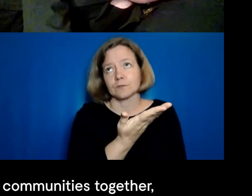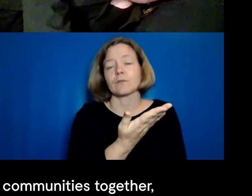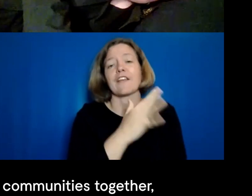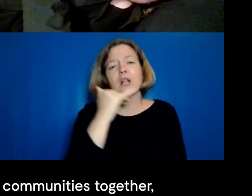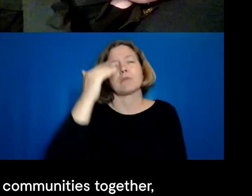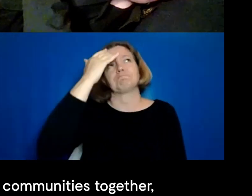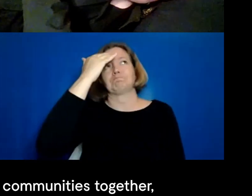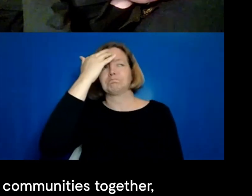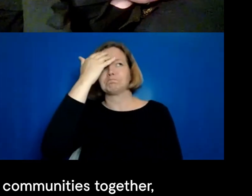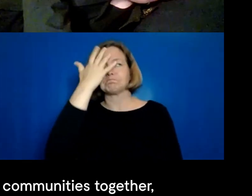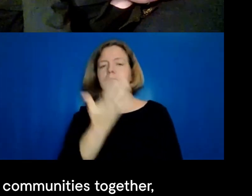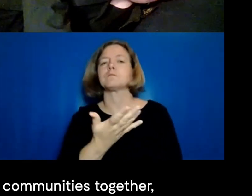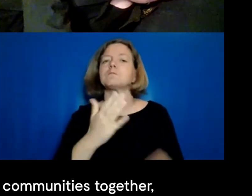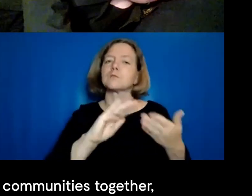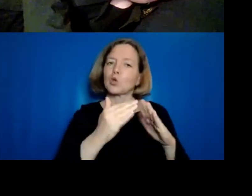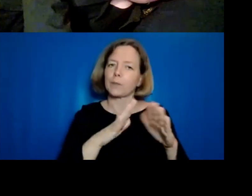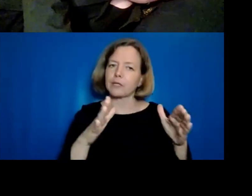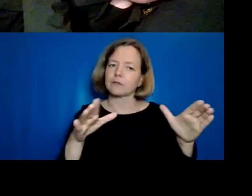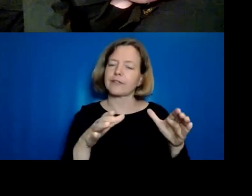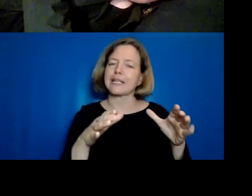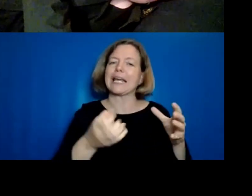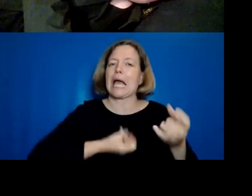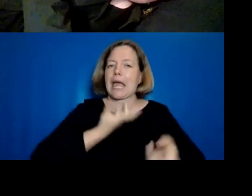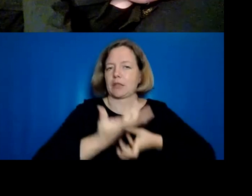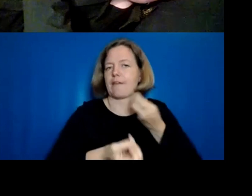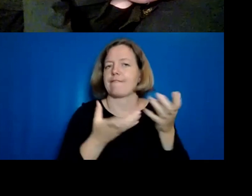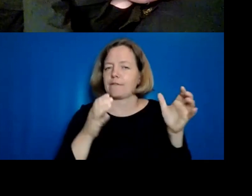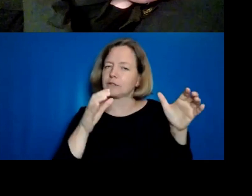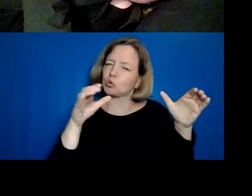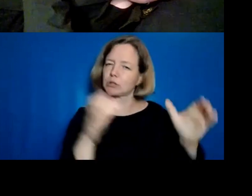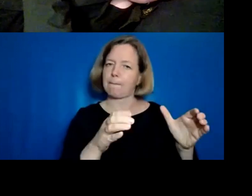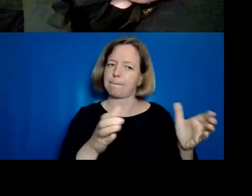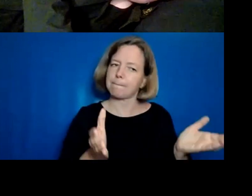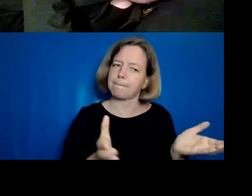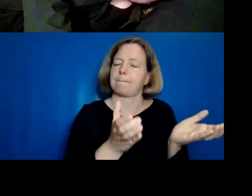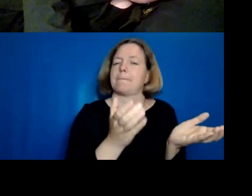bringing communities together, but in a creative way, thinking about how art